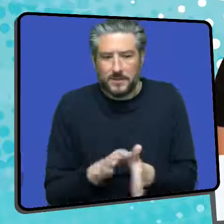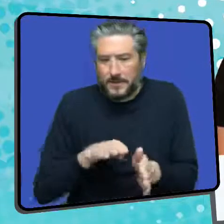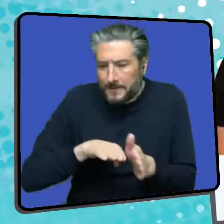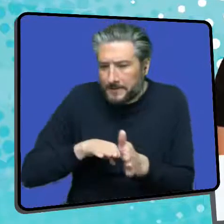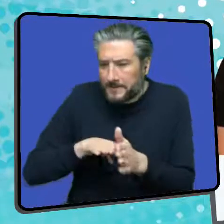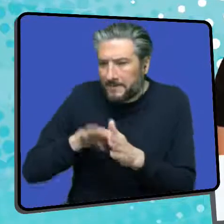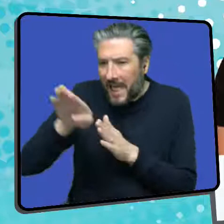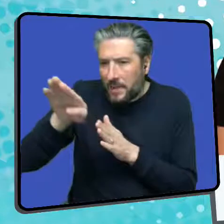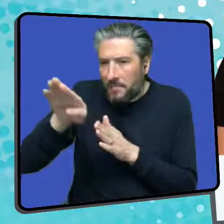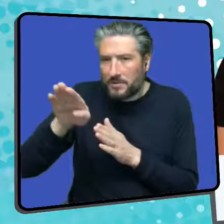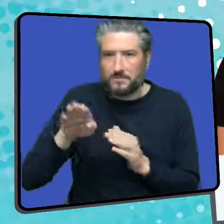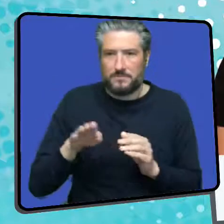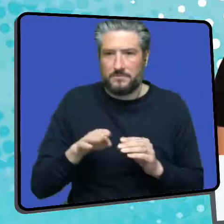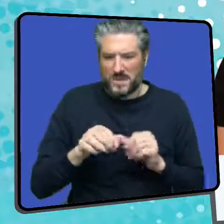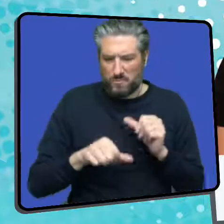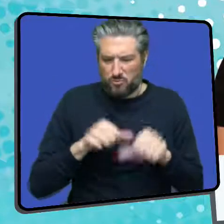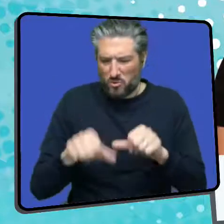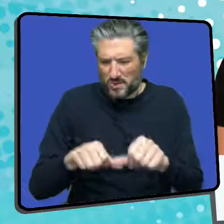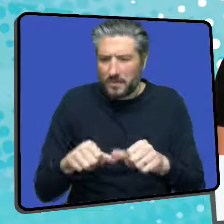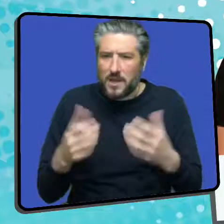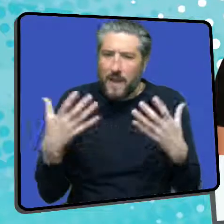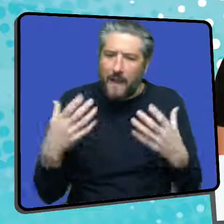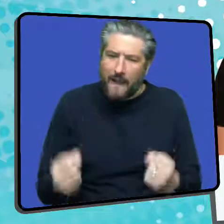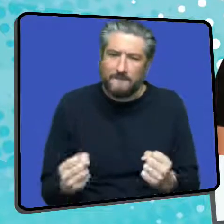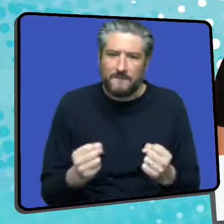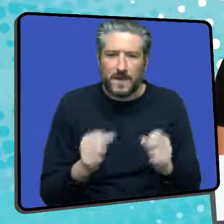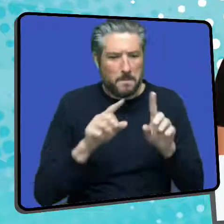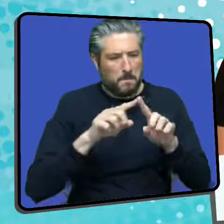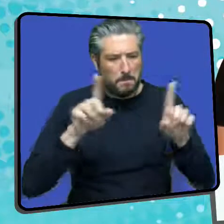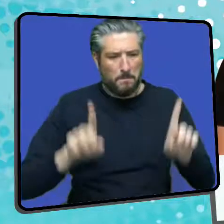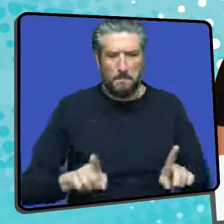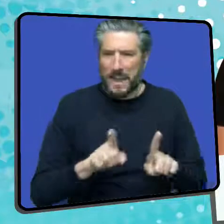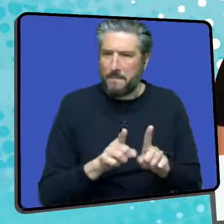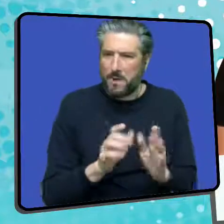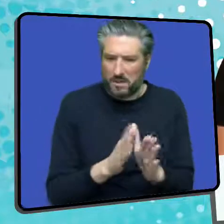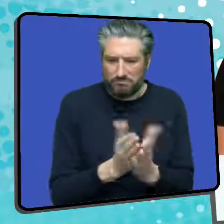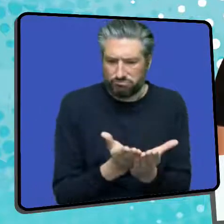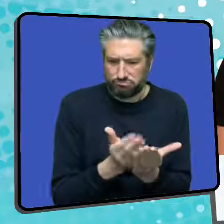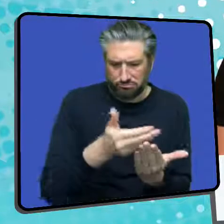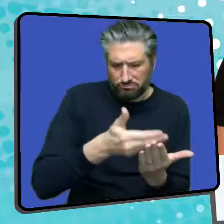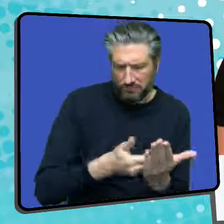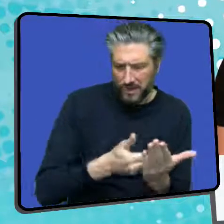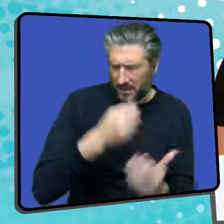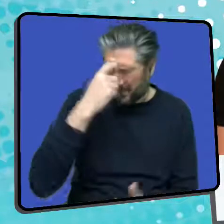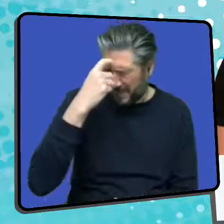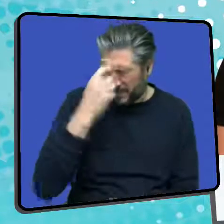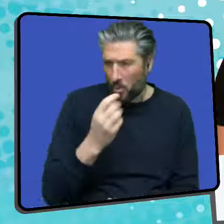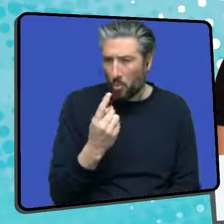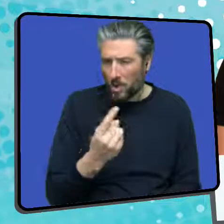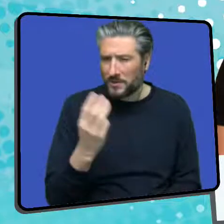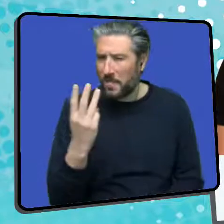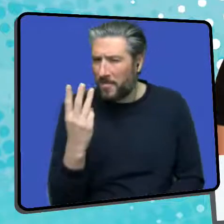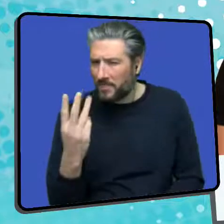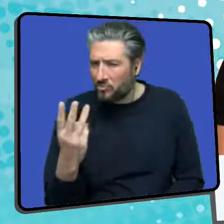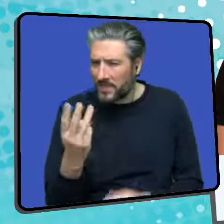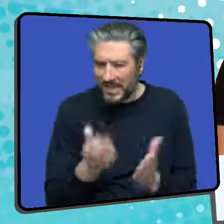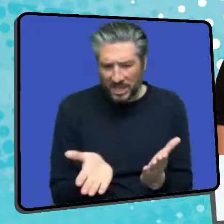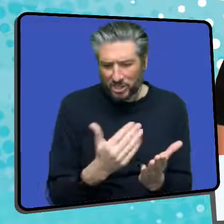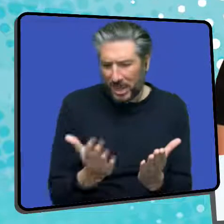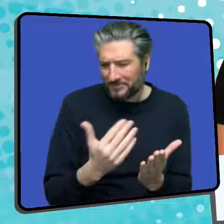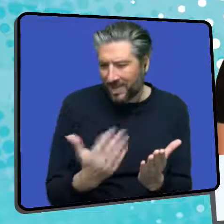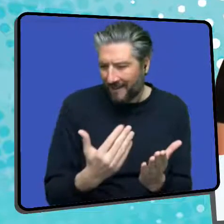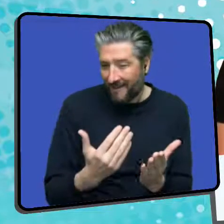for machine learning projects. It's I believe a 13 chapter long document by now. I could turn it into a book